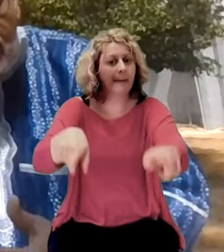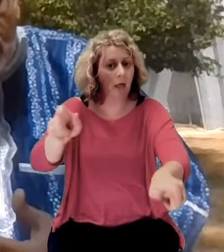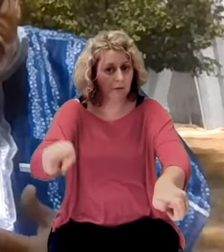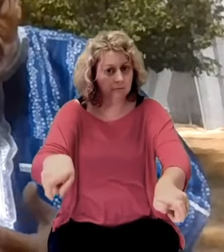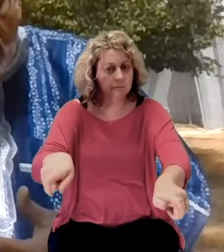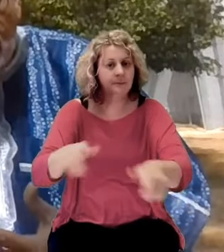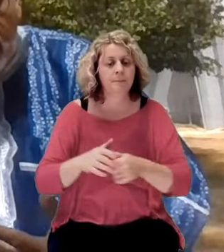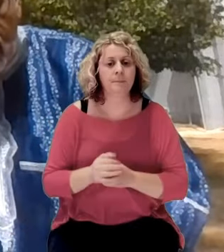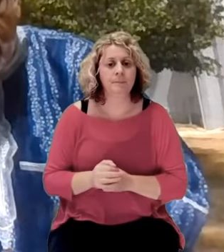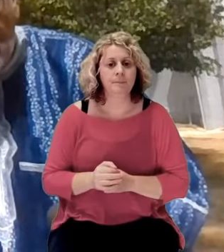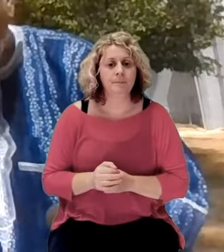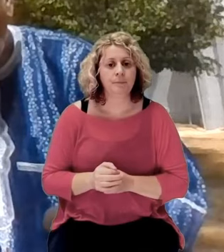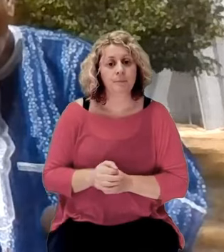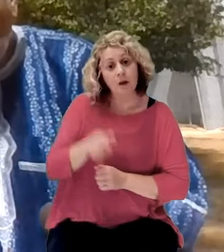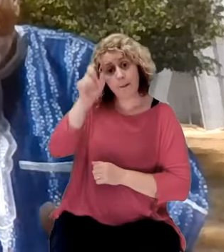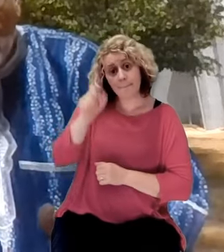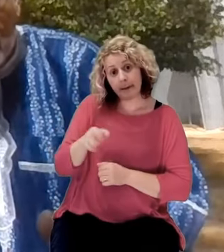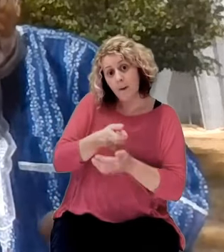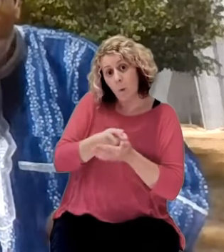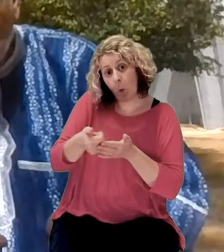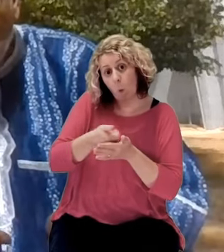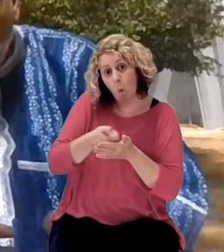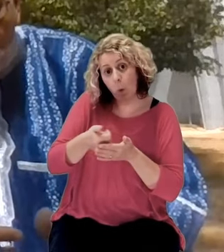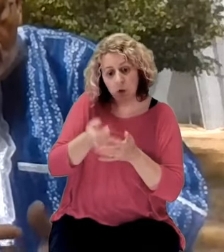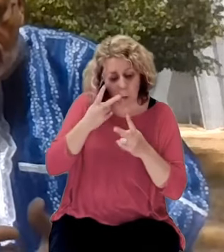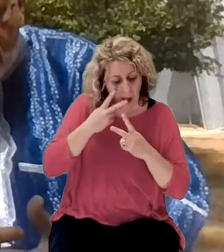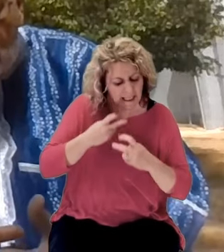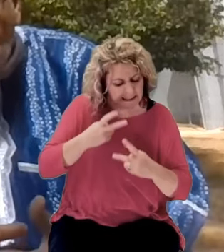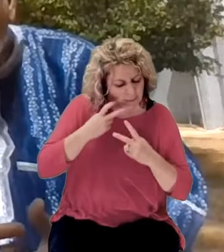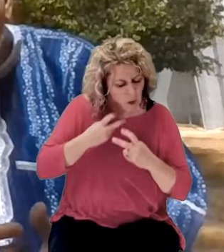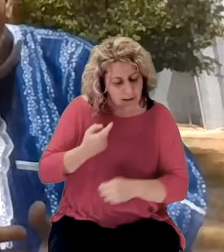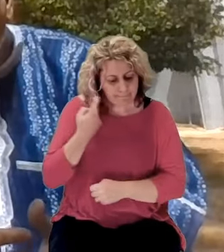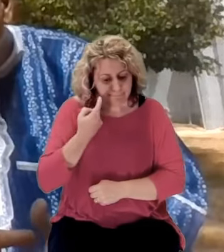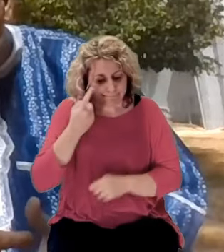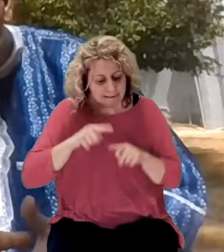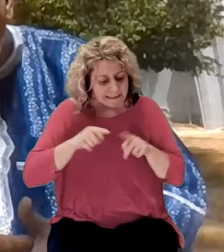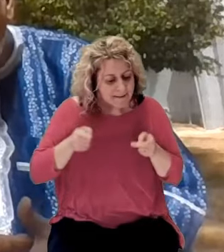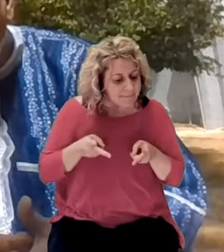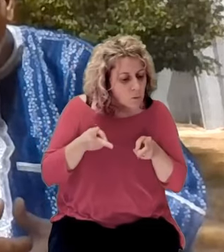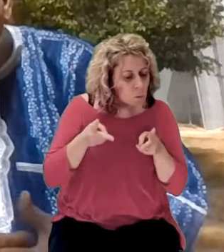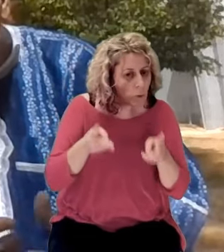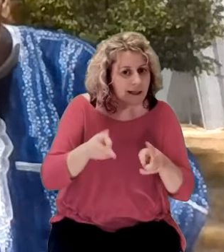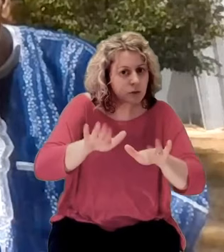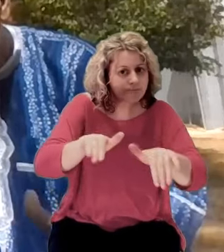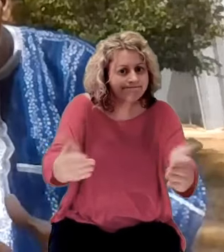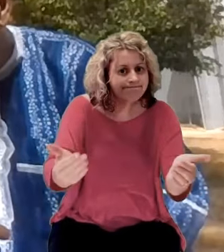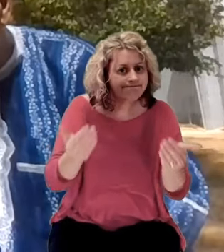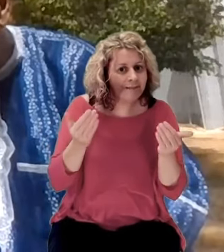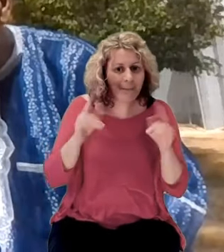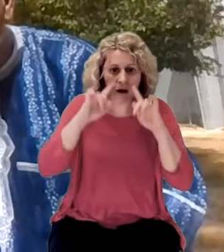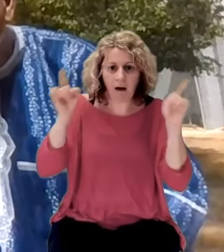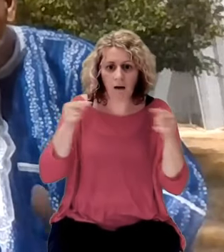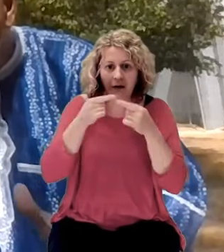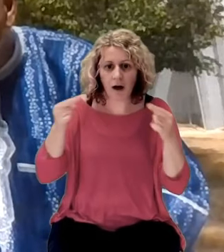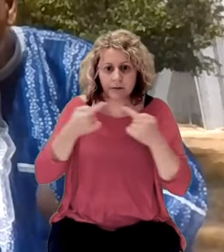medical ministry as a way of reaching people. And people are also exploring other avenues, new